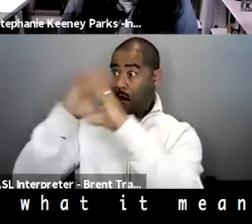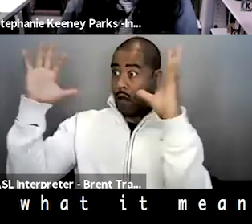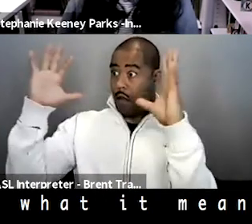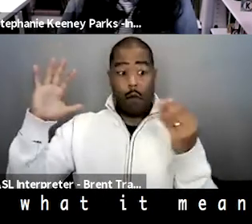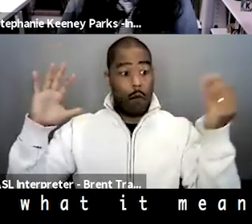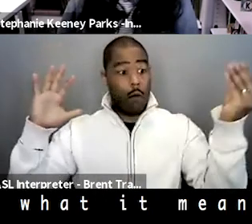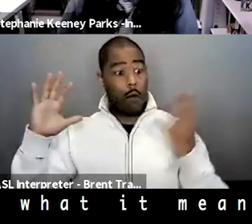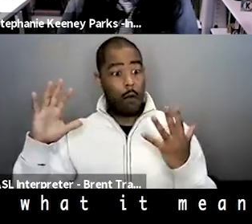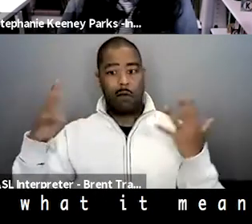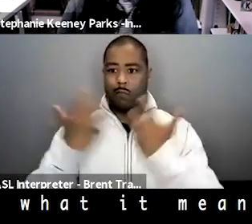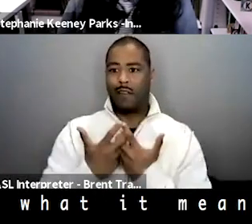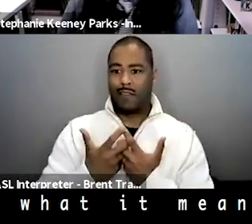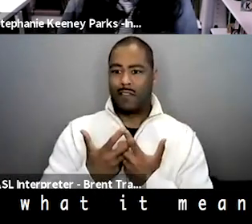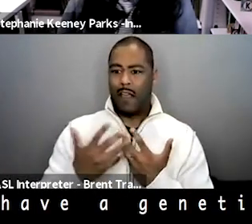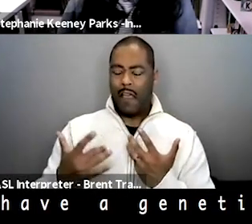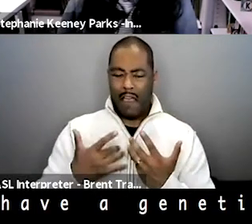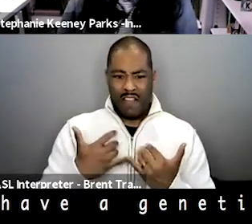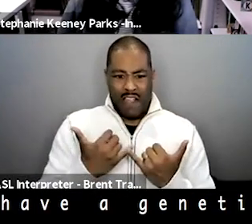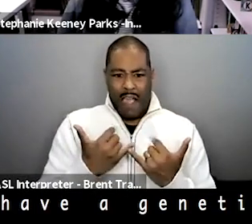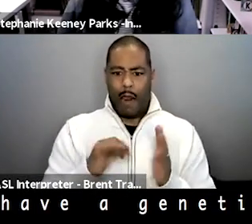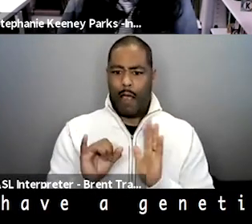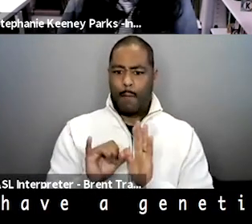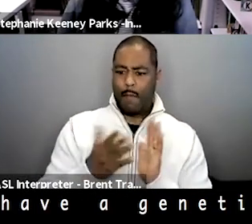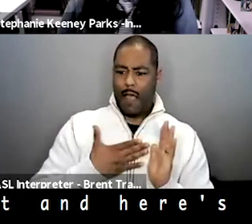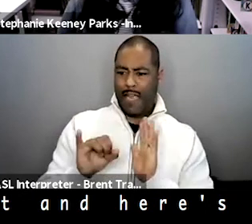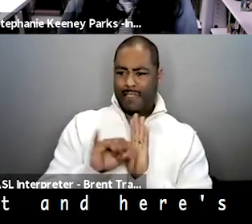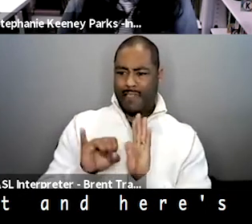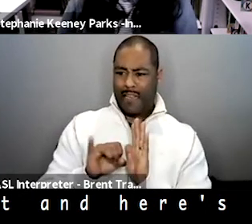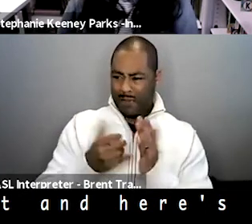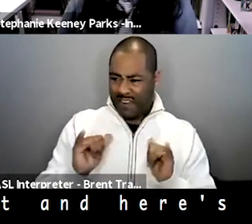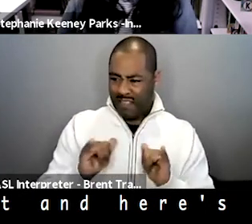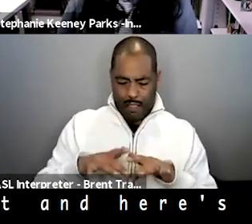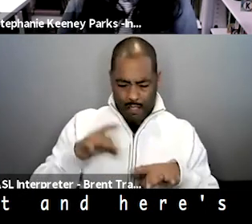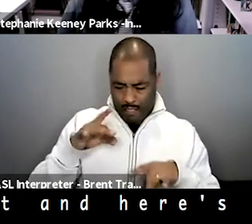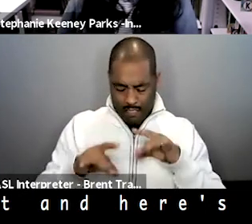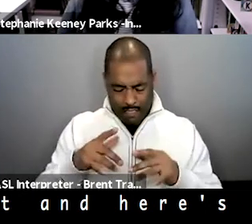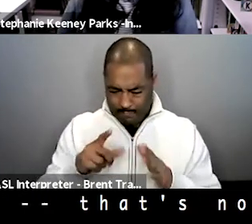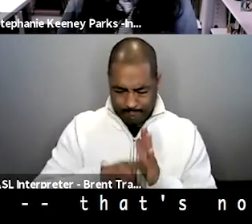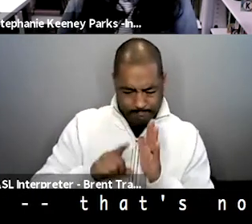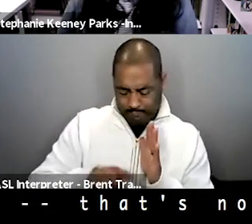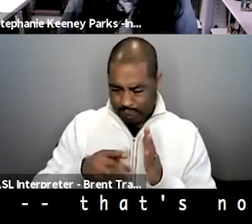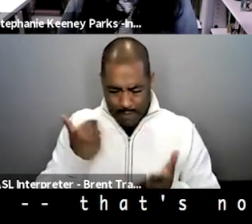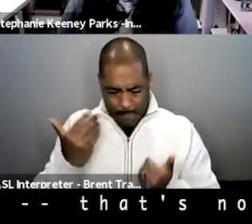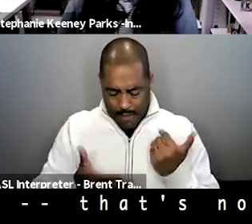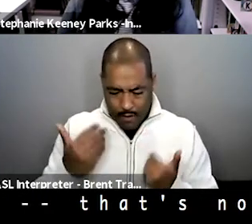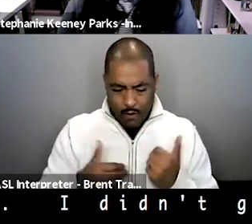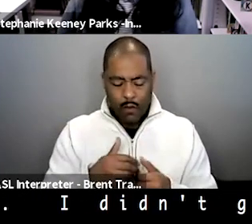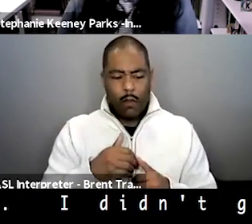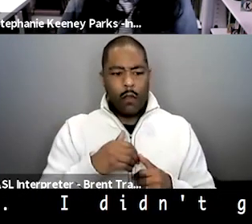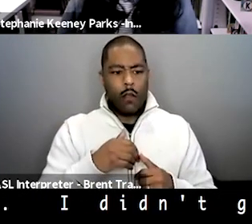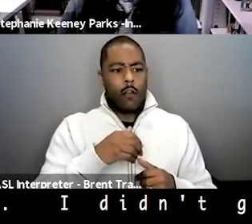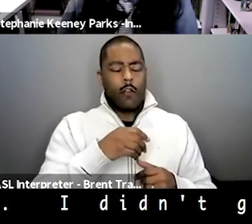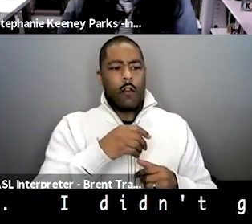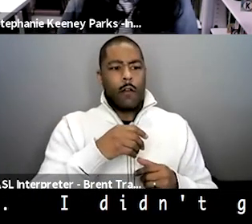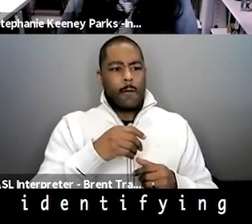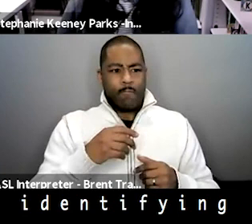process of wrangling with what it all means. You know, to be told that you have this genetic mutation or whatnot, and you know,